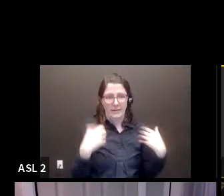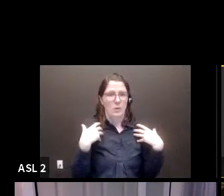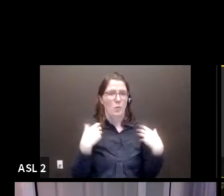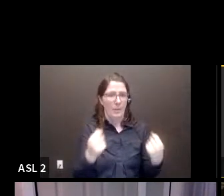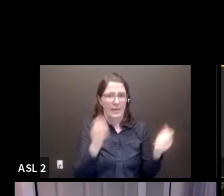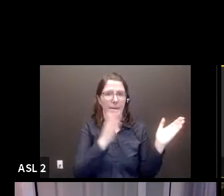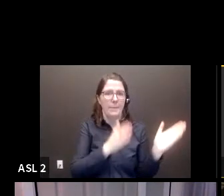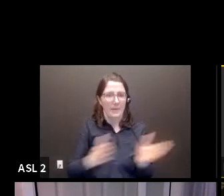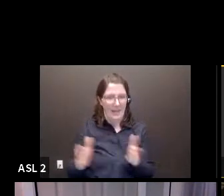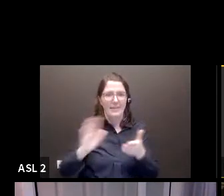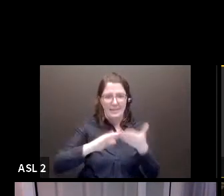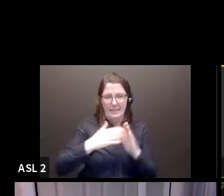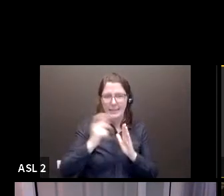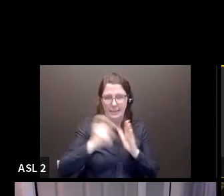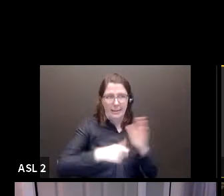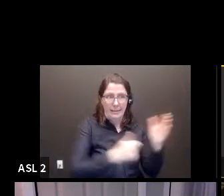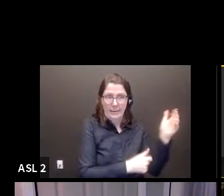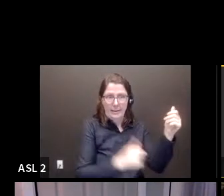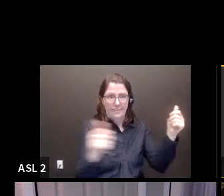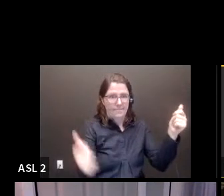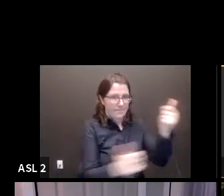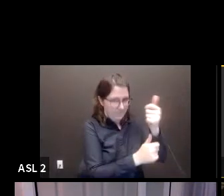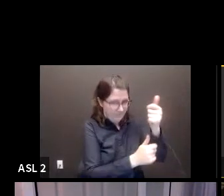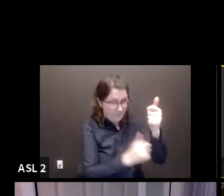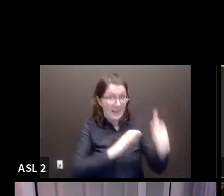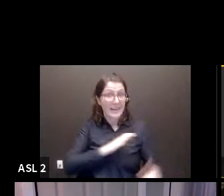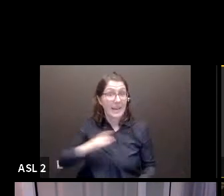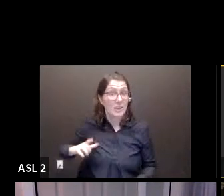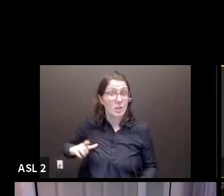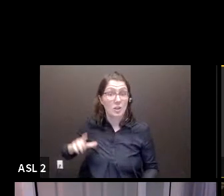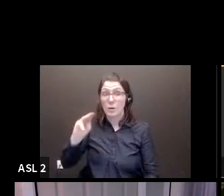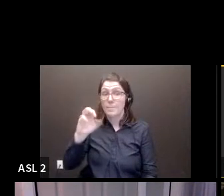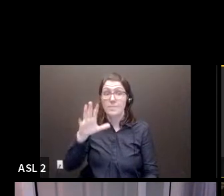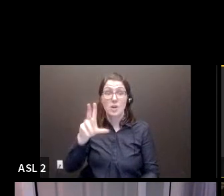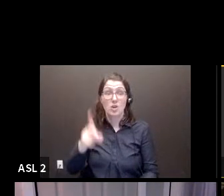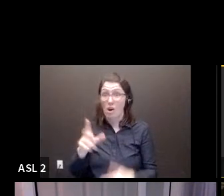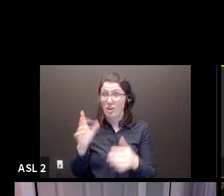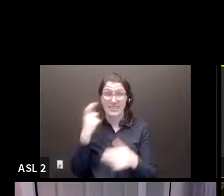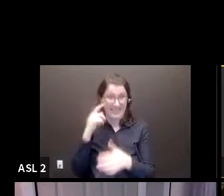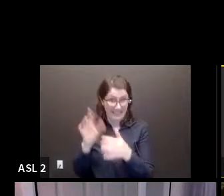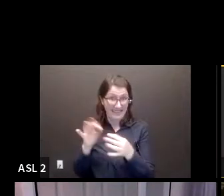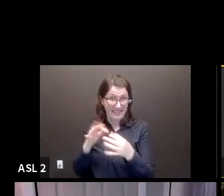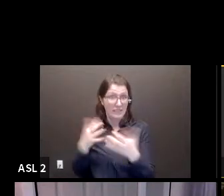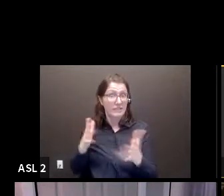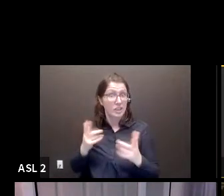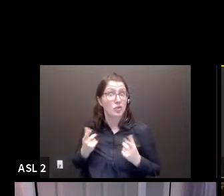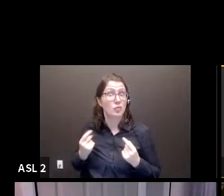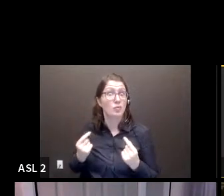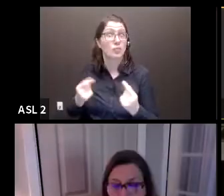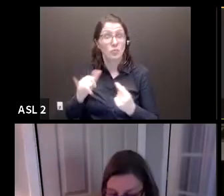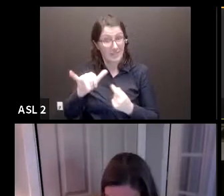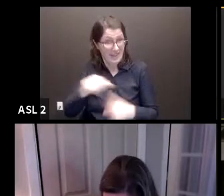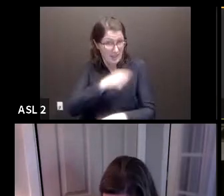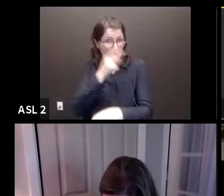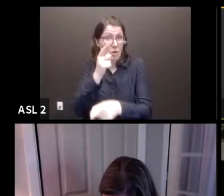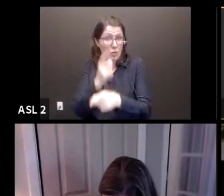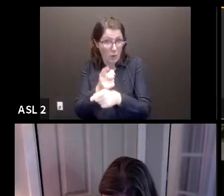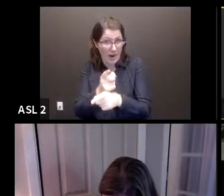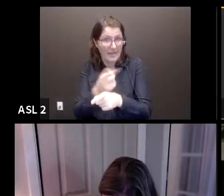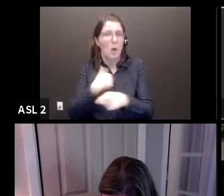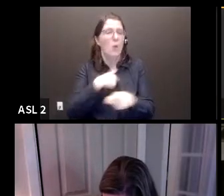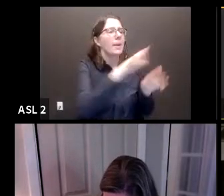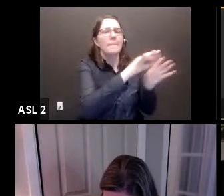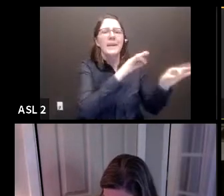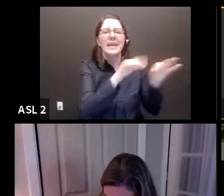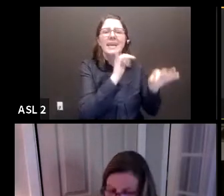monarch is very right there's a lot of work that's been done in that area almost 100 of it came from the efforts of the audible police service to curate the guiding council which